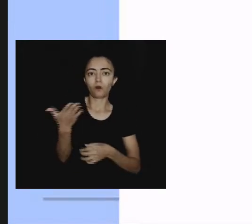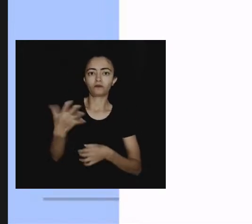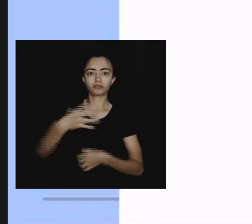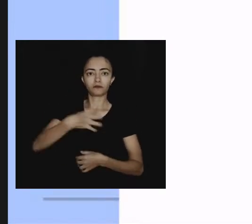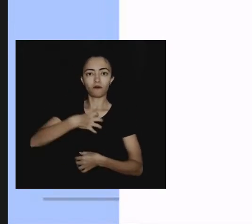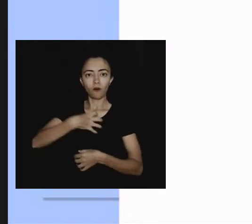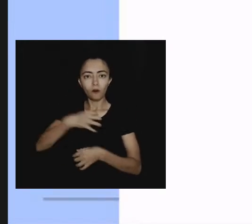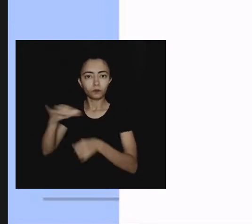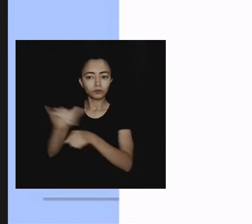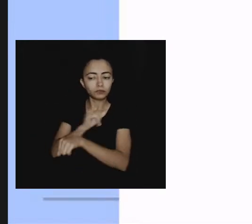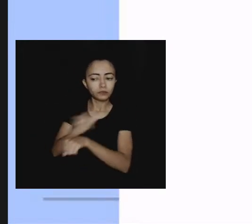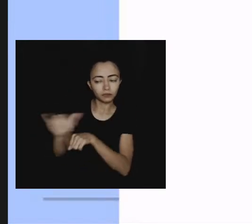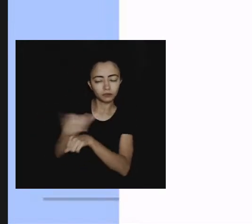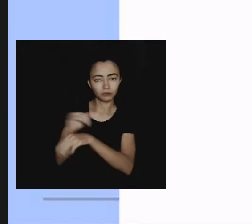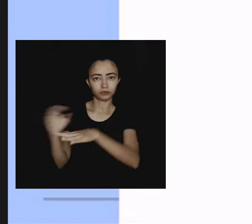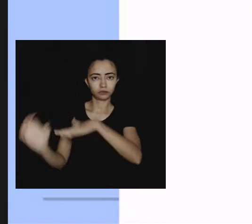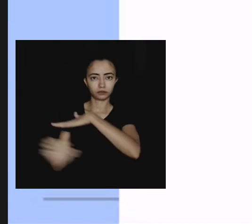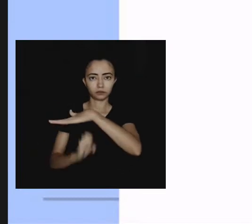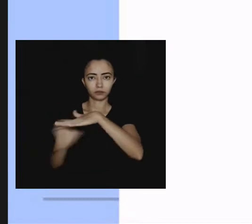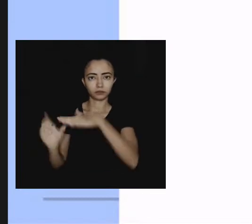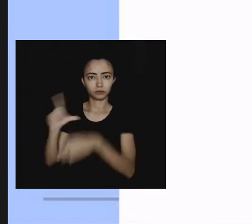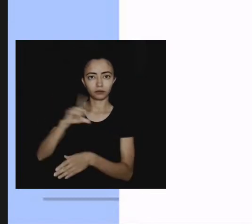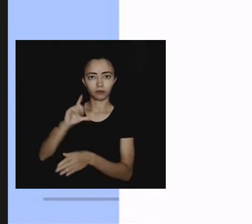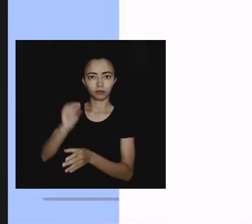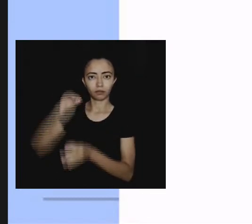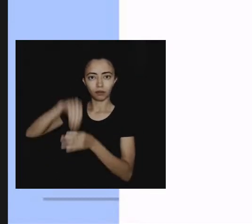identifying the new ways that the companies have